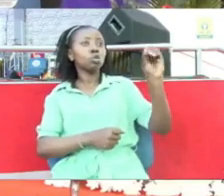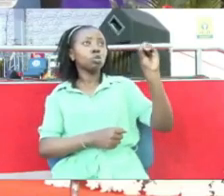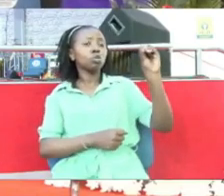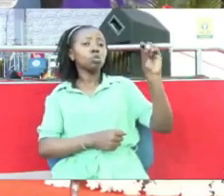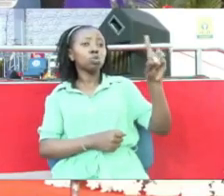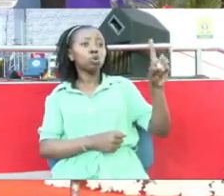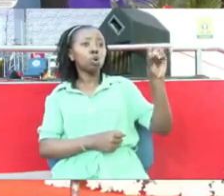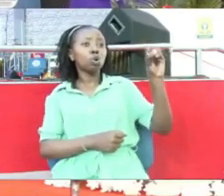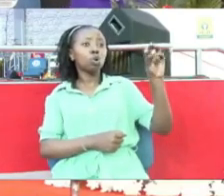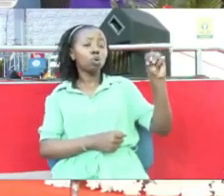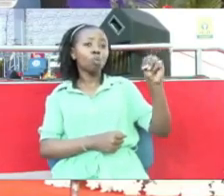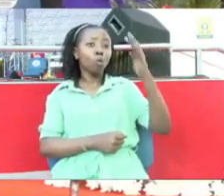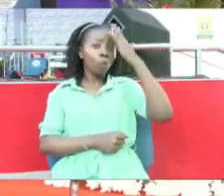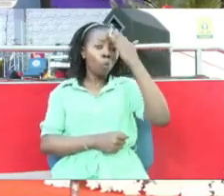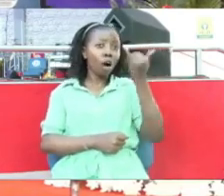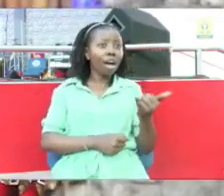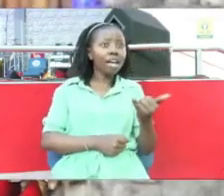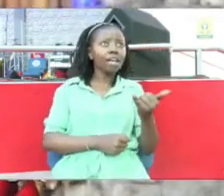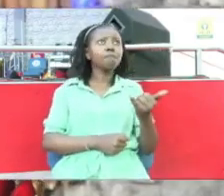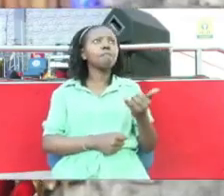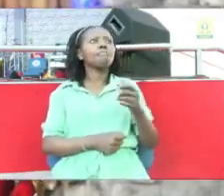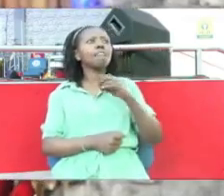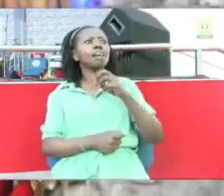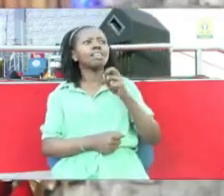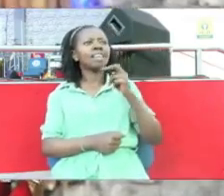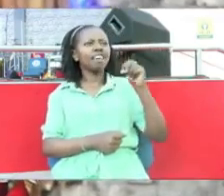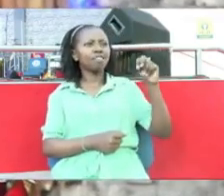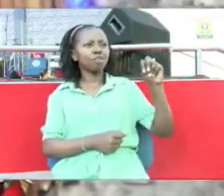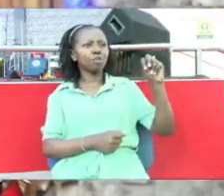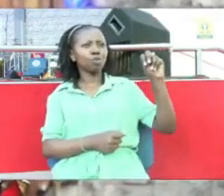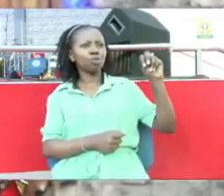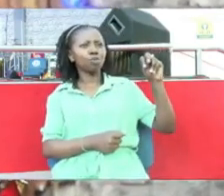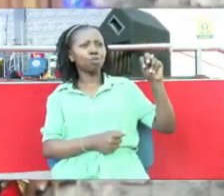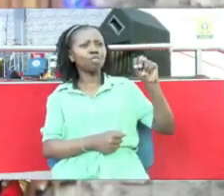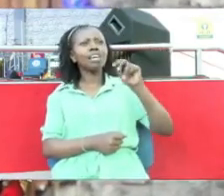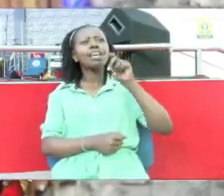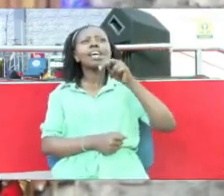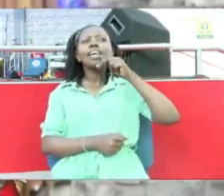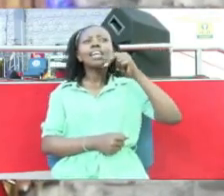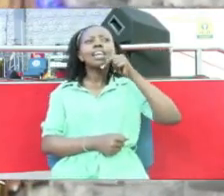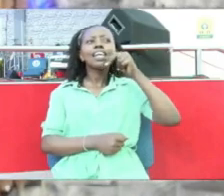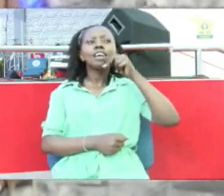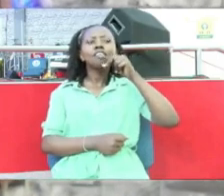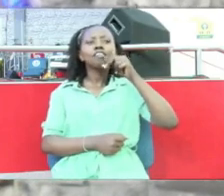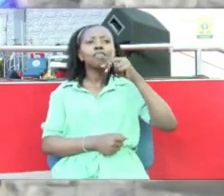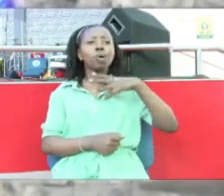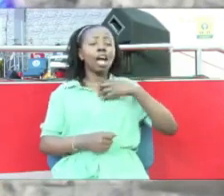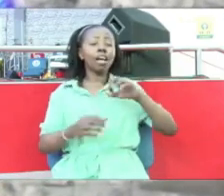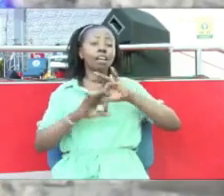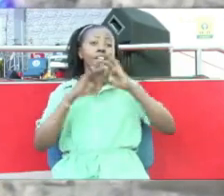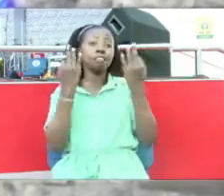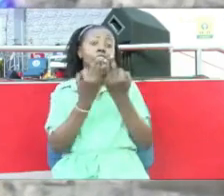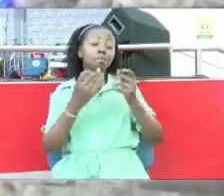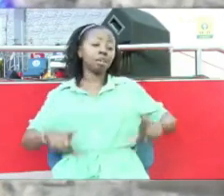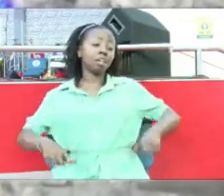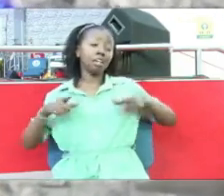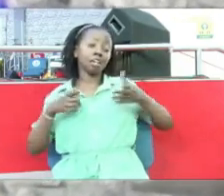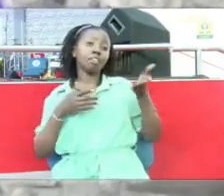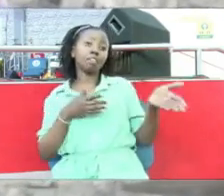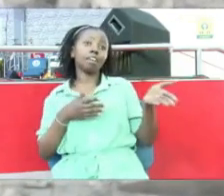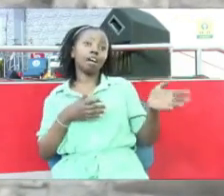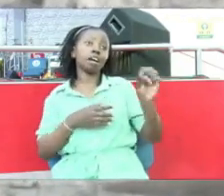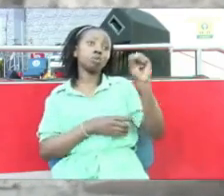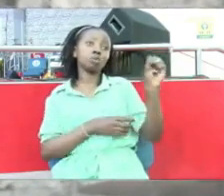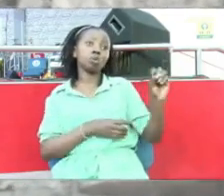his family was living in that na city. Na ndio wakati huo Abraham aliweza kusimama kwenye mwanya kwa niaba ya Sodoma na Gomora,